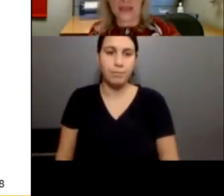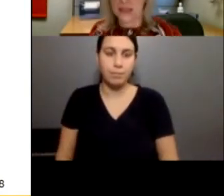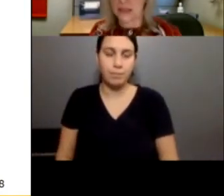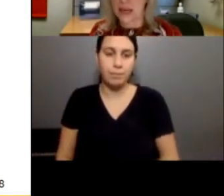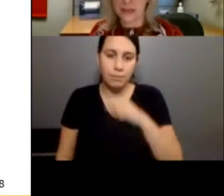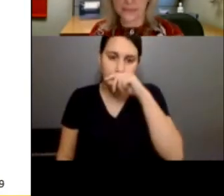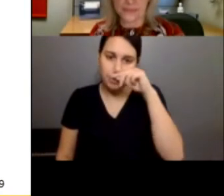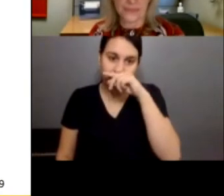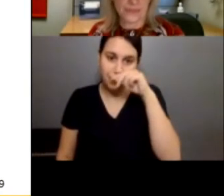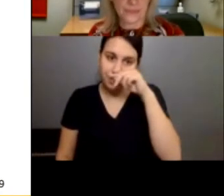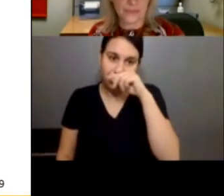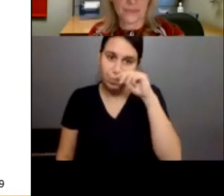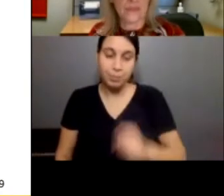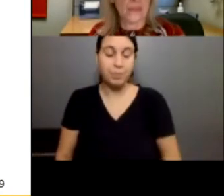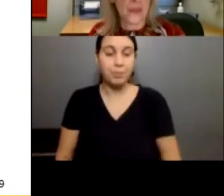All right, next slide.